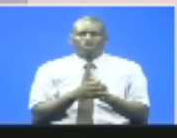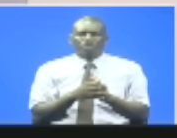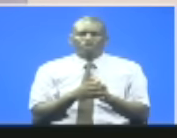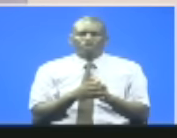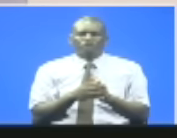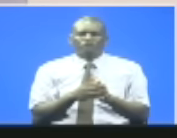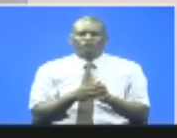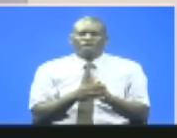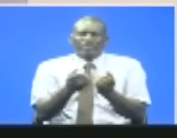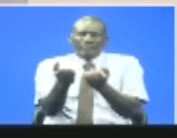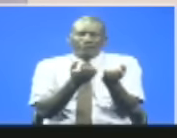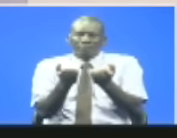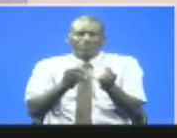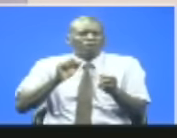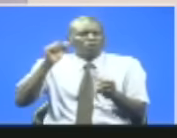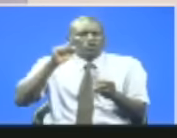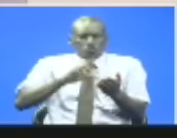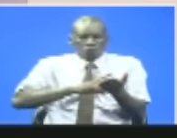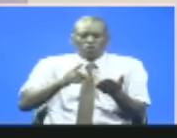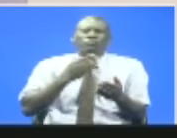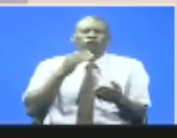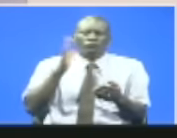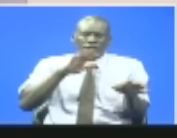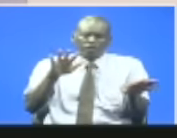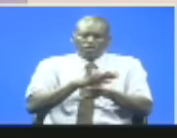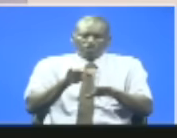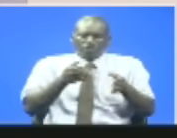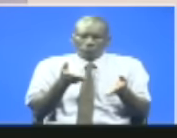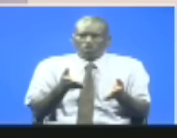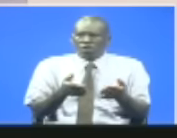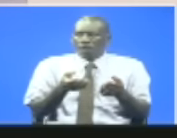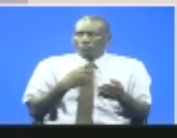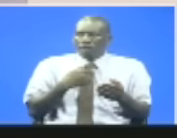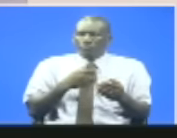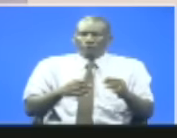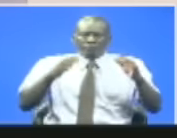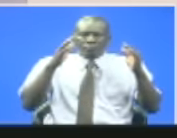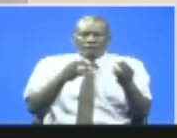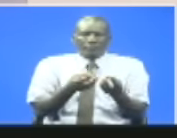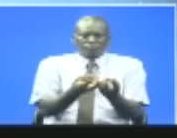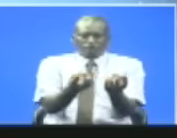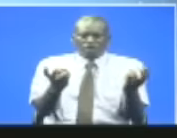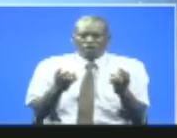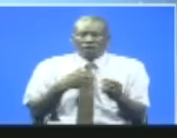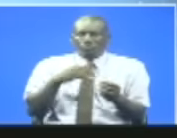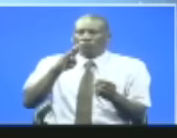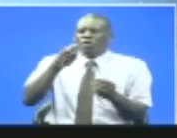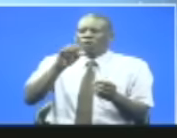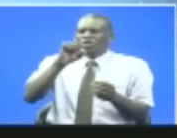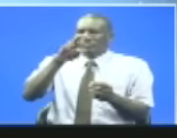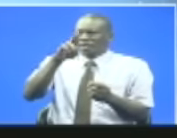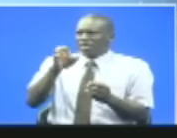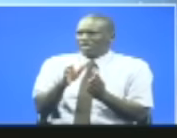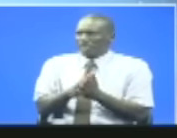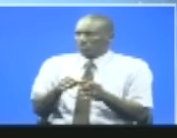It's been a busy political week. We want to get through all of it right now. We've got a power panel in studio with me, Dr. Richard Bosire, Professor Herman Manyora, and